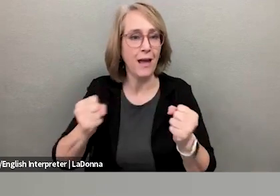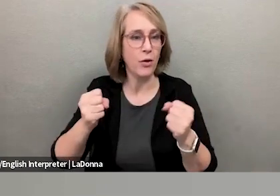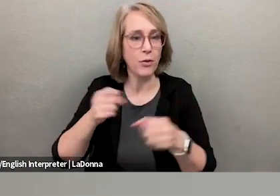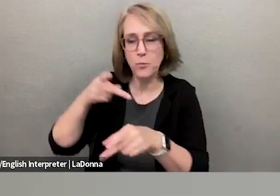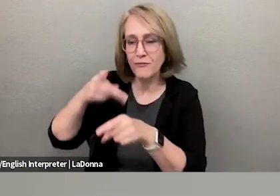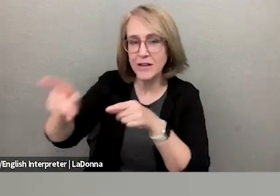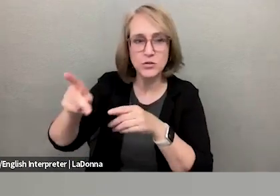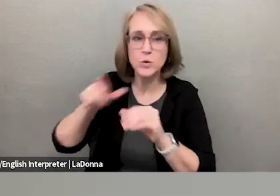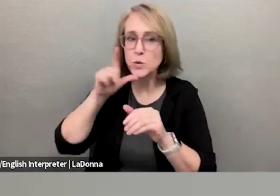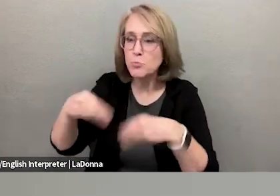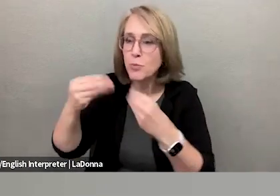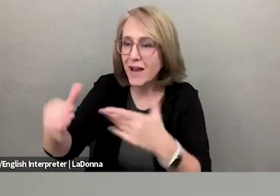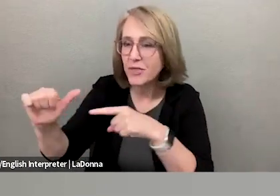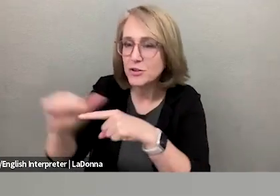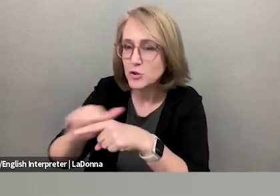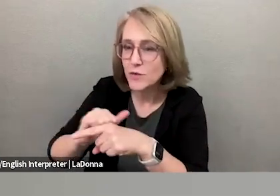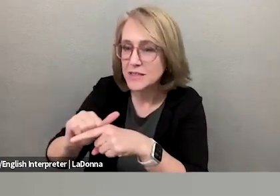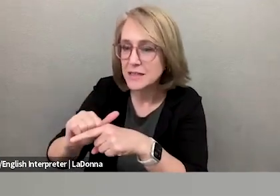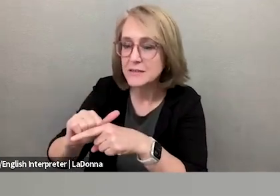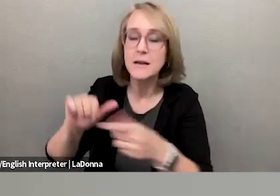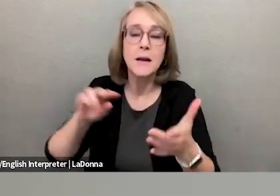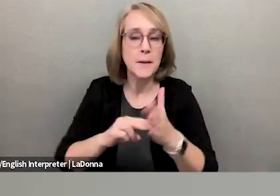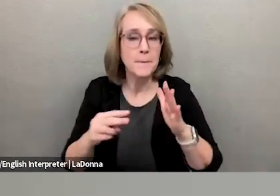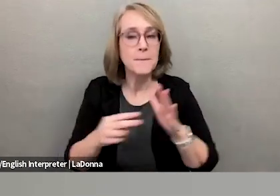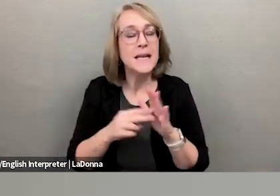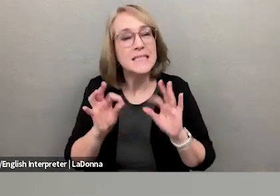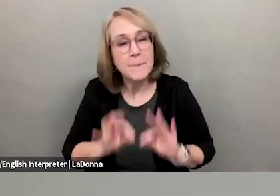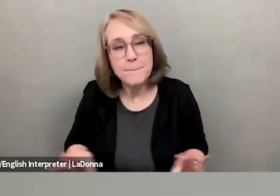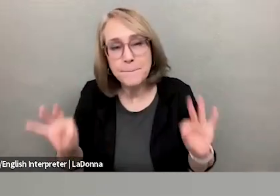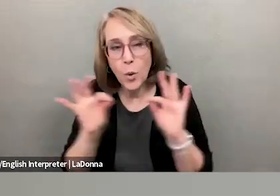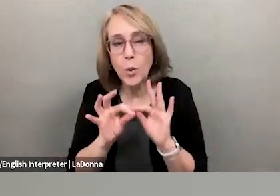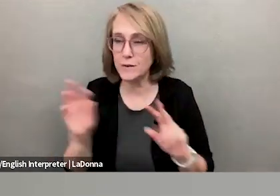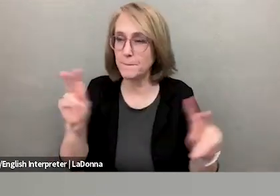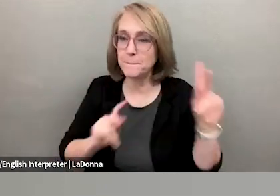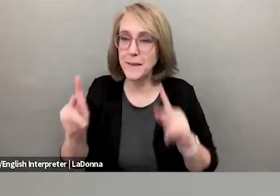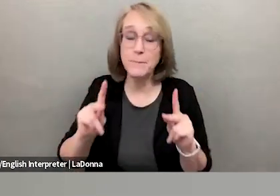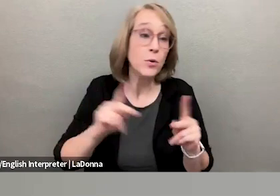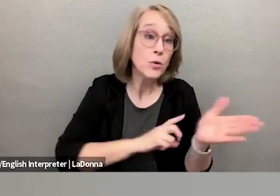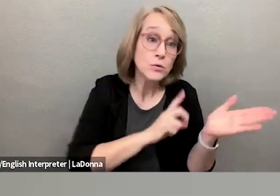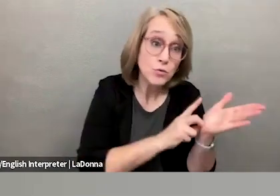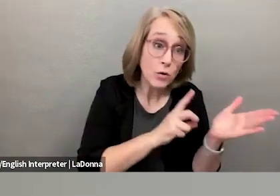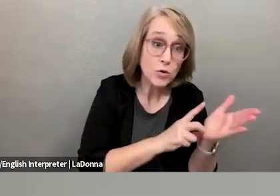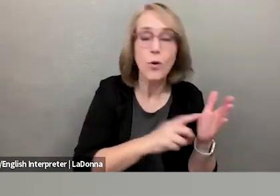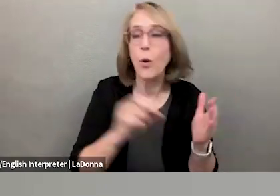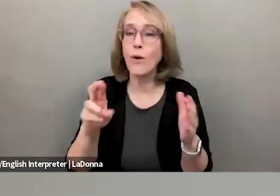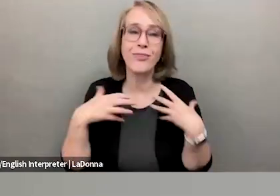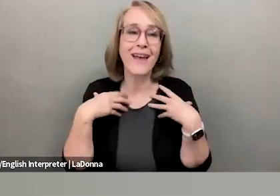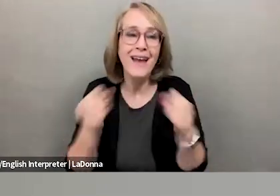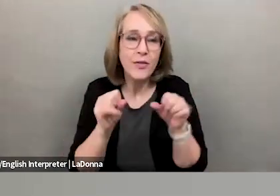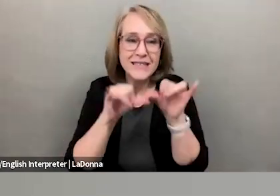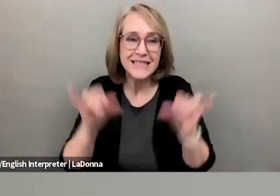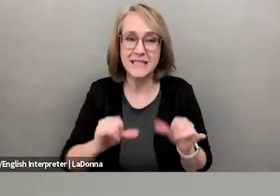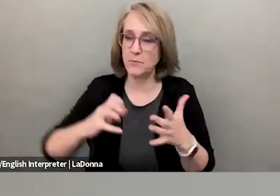caregivers, those training services. So it's important that folks and providers and health systems and whatnot take advantage